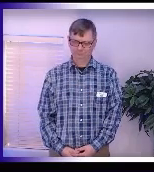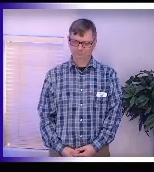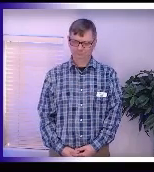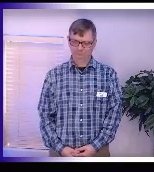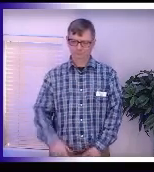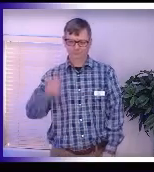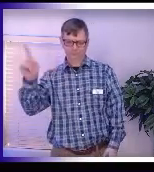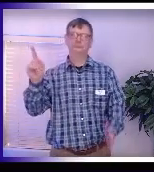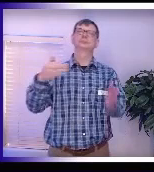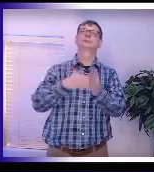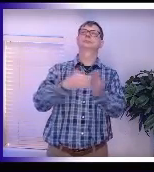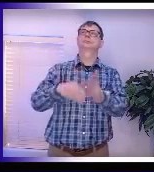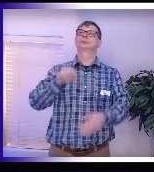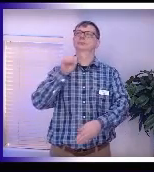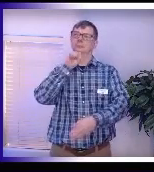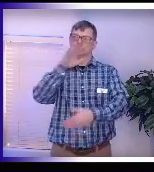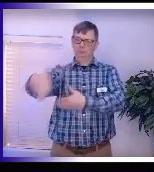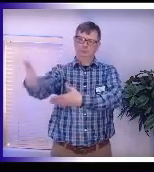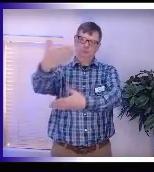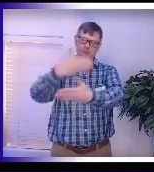Once again, breathe in